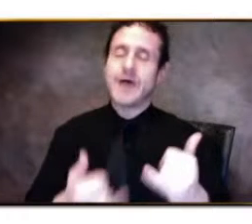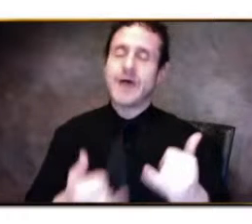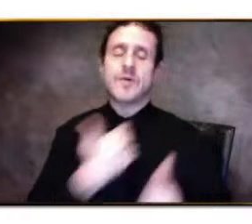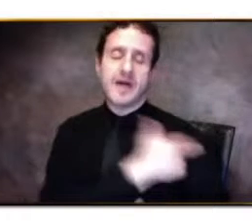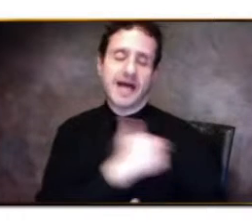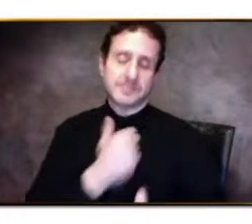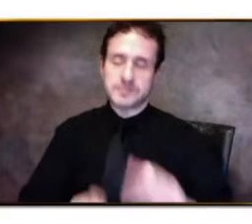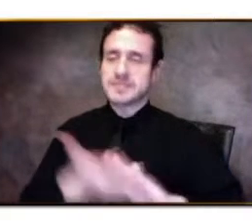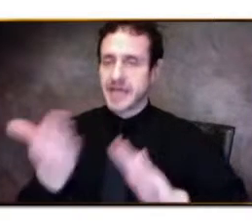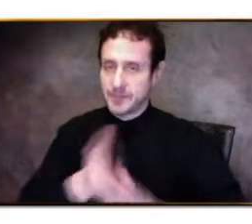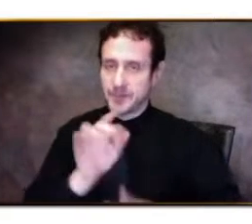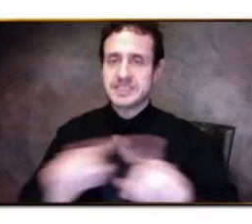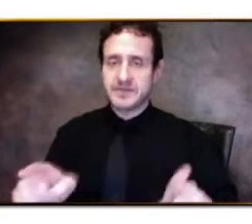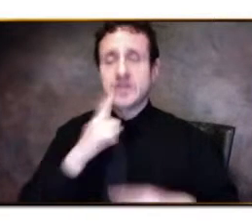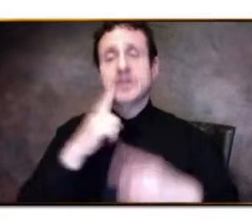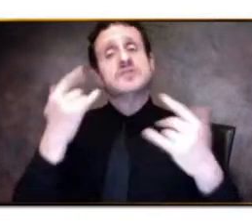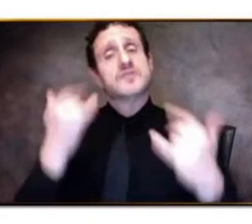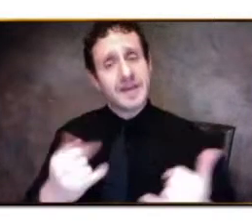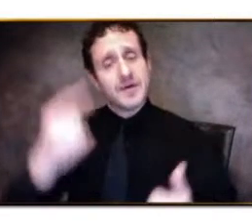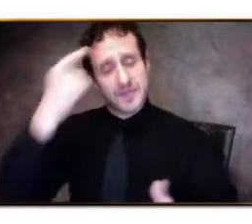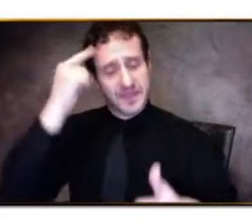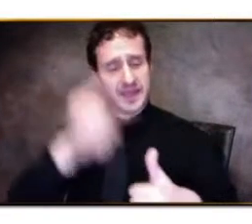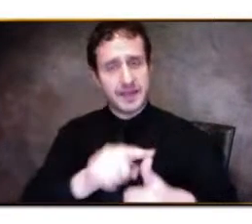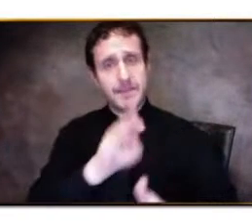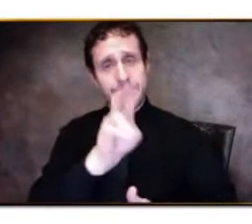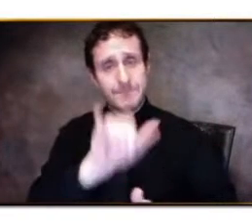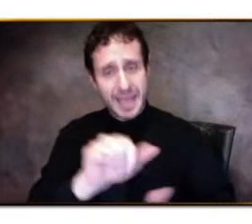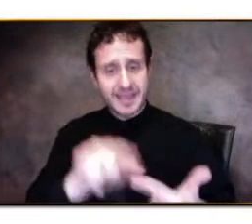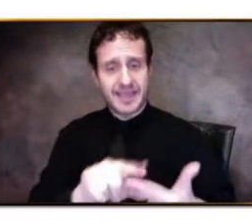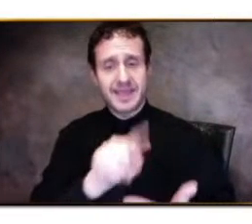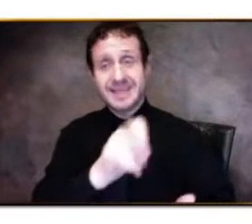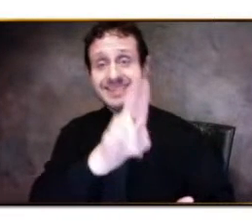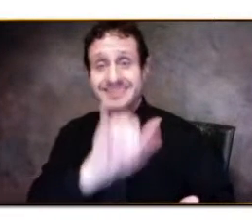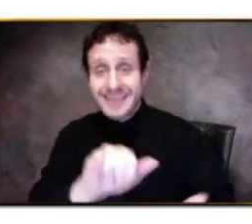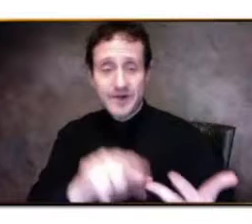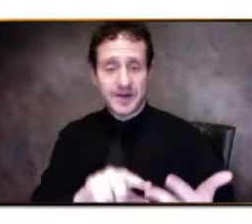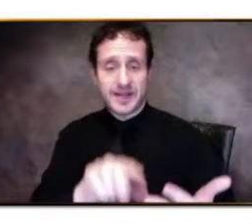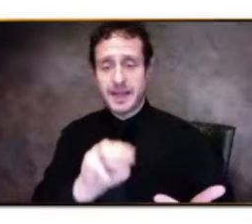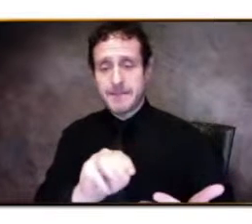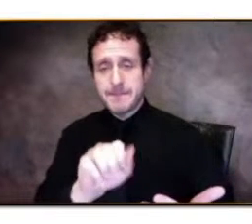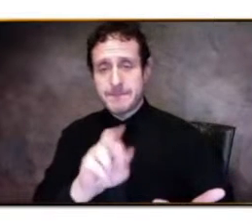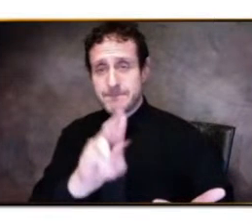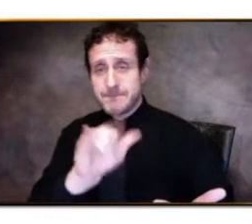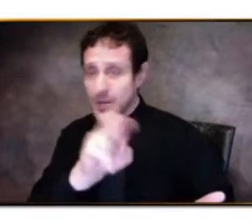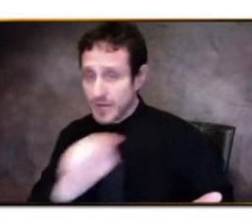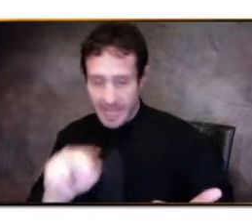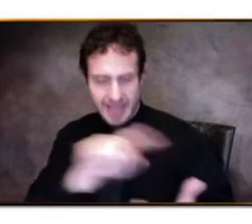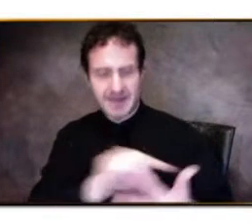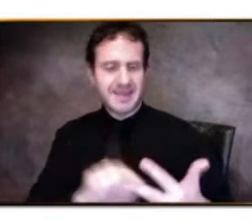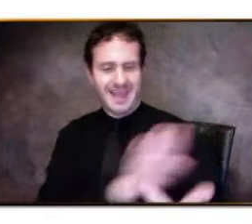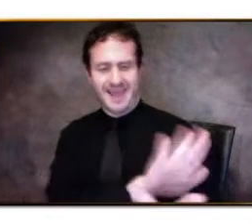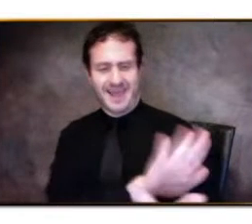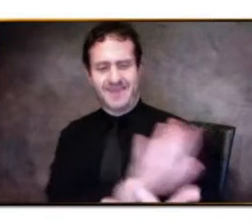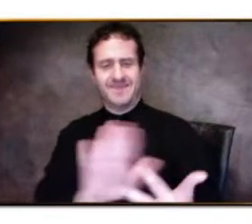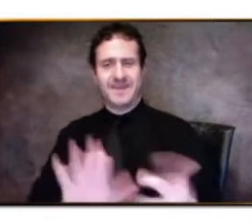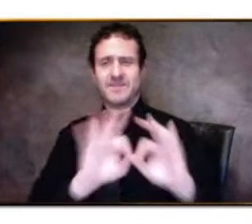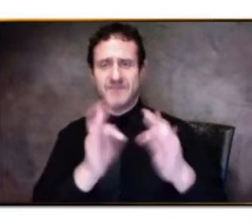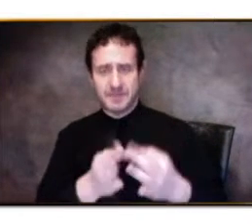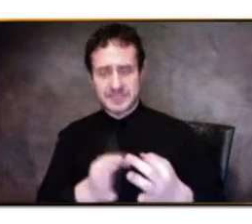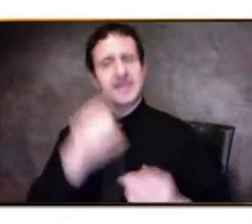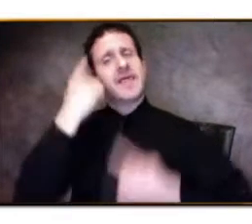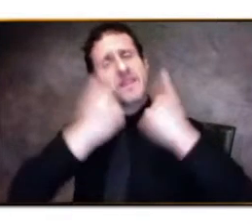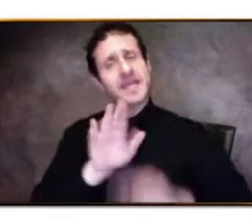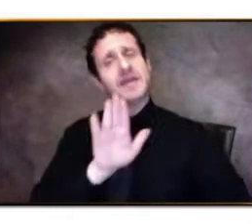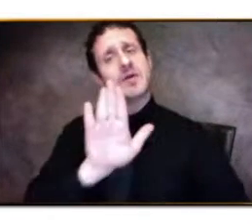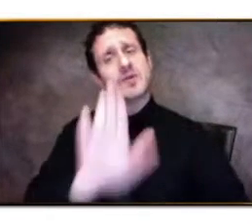think about Becky, Terry, and Marianne and their families. Think about your own family. Stay home when you can.